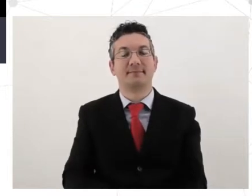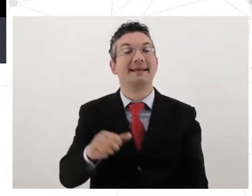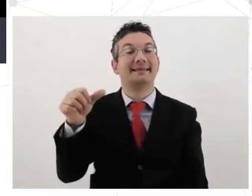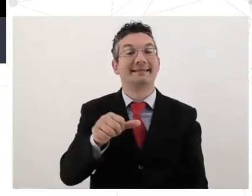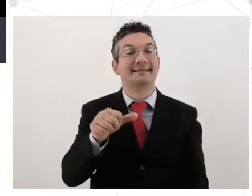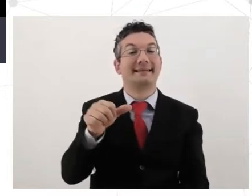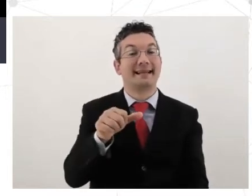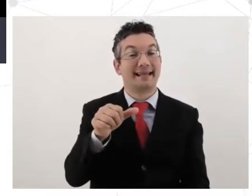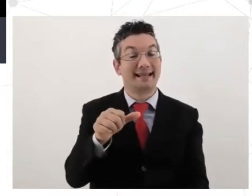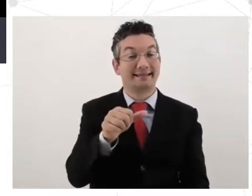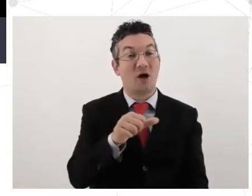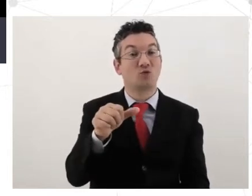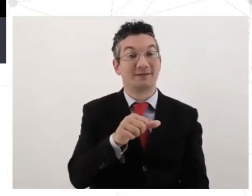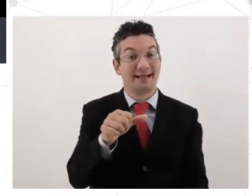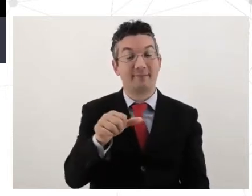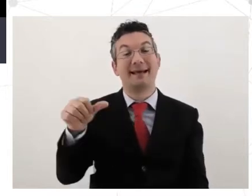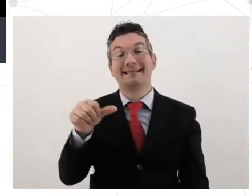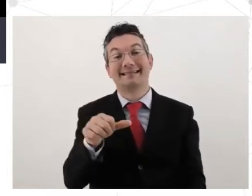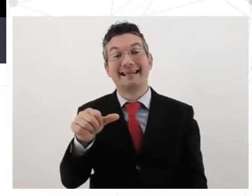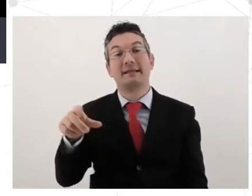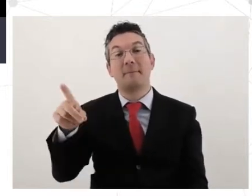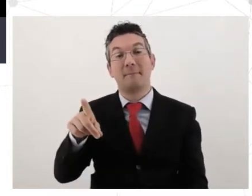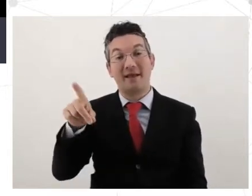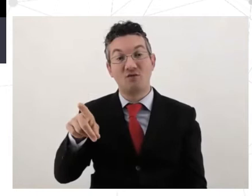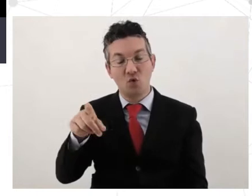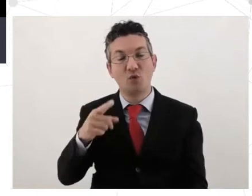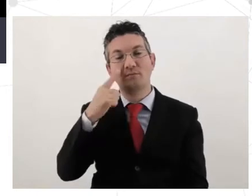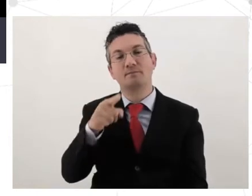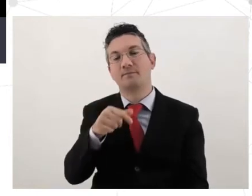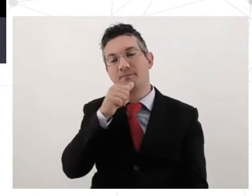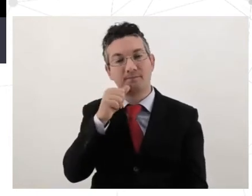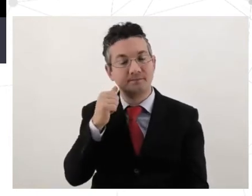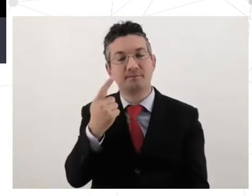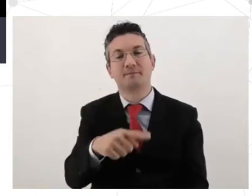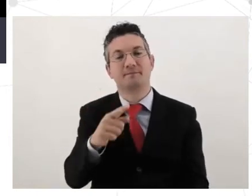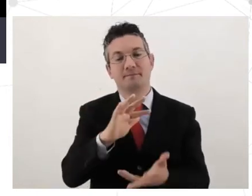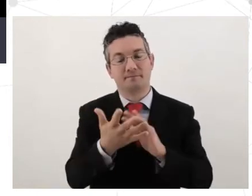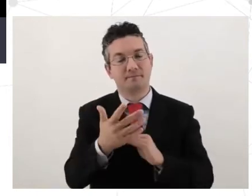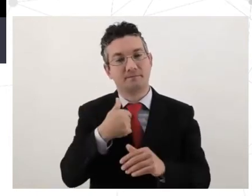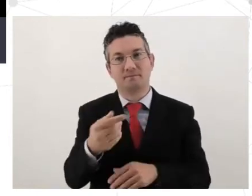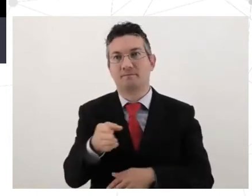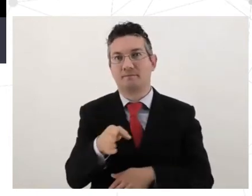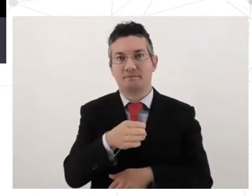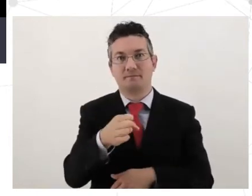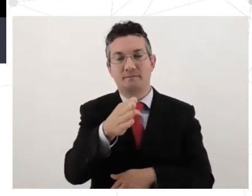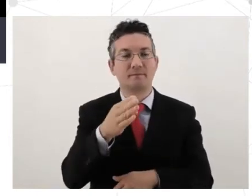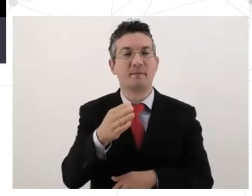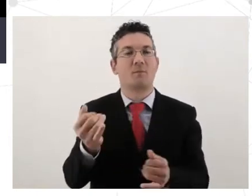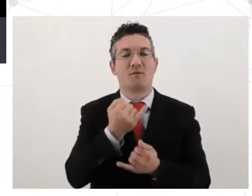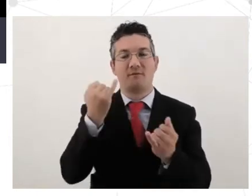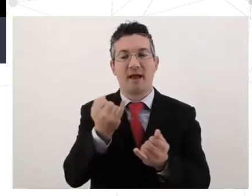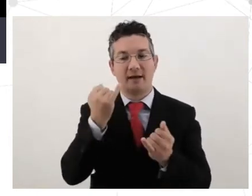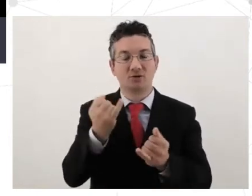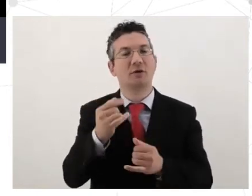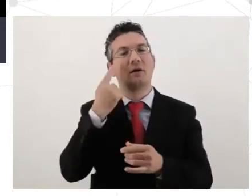movement severely restricted and quarantines across the world, the Soundscape team has reprioritized their